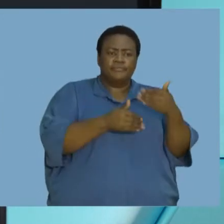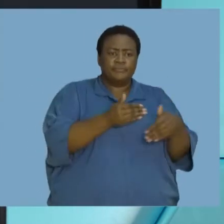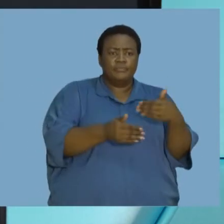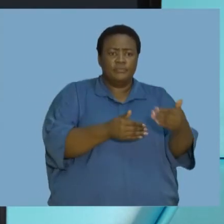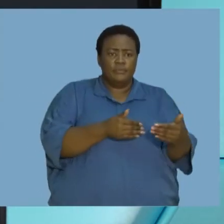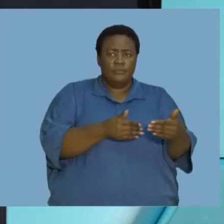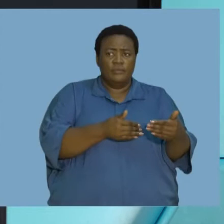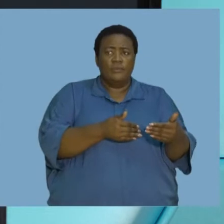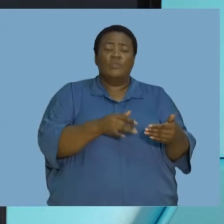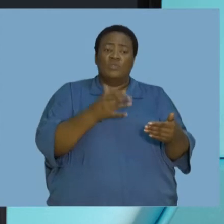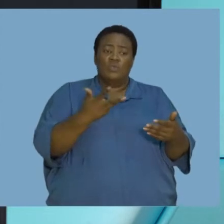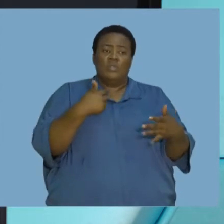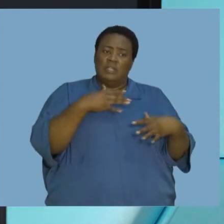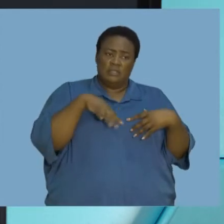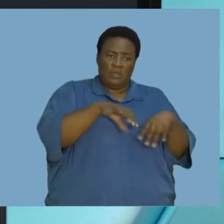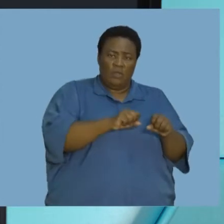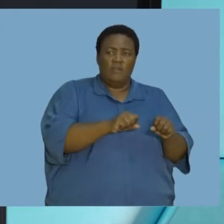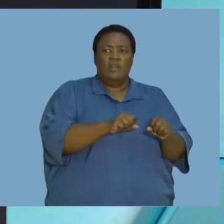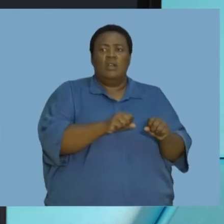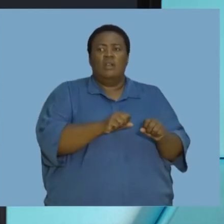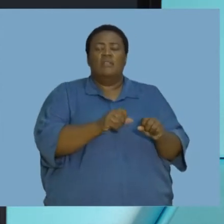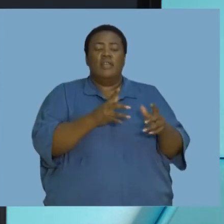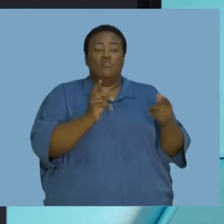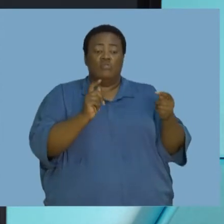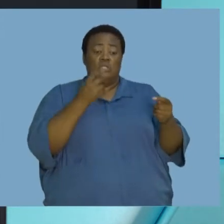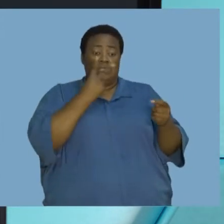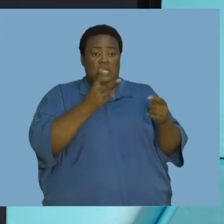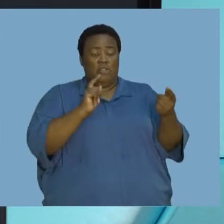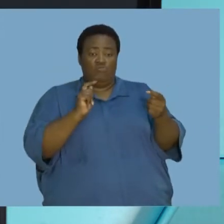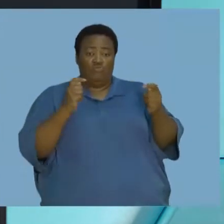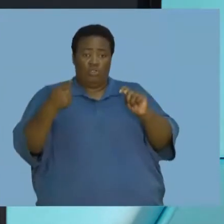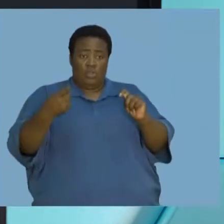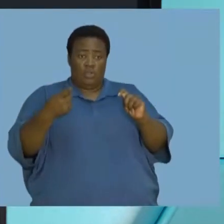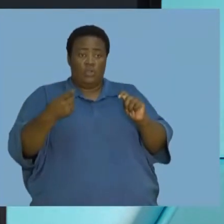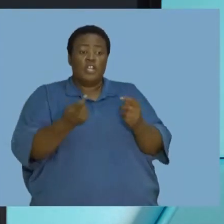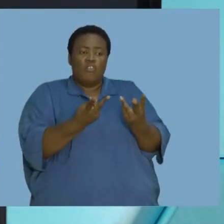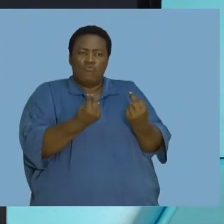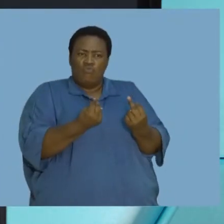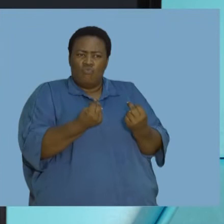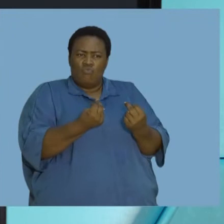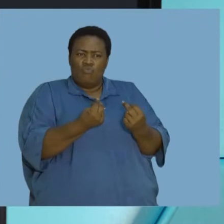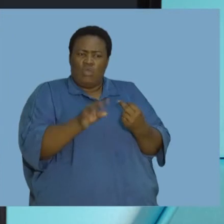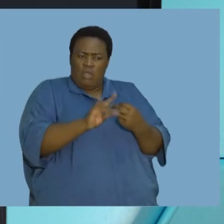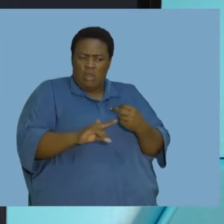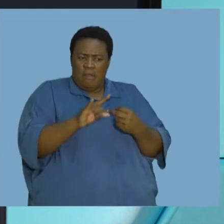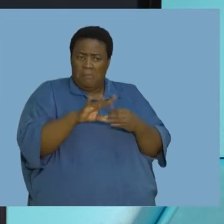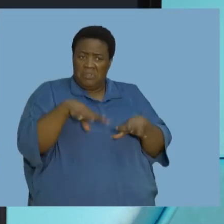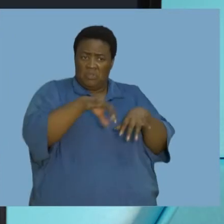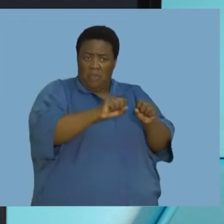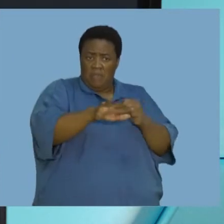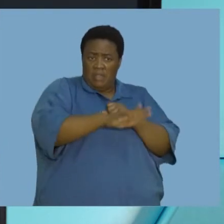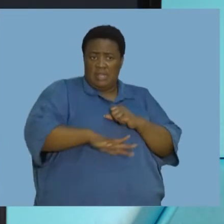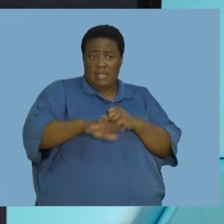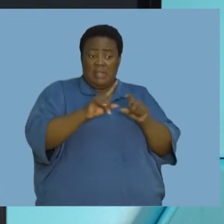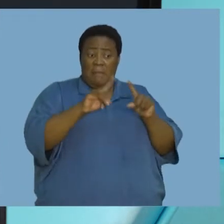ideally suited to that area starts to take over, and this starts seeing a shift in a predominantly new species that takes over that, which